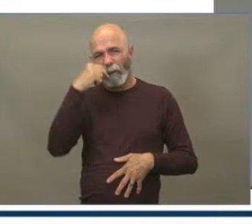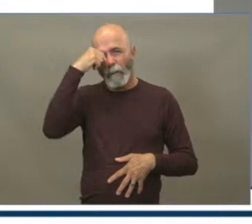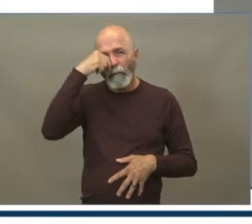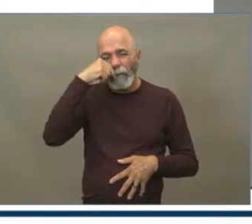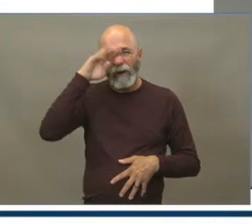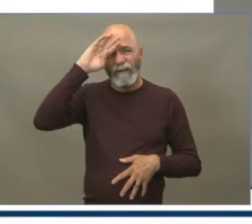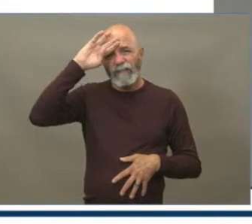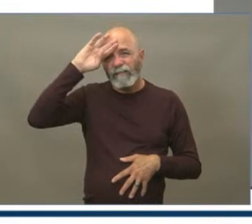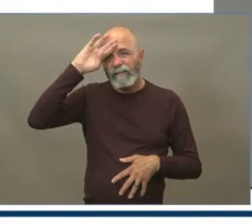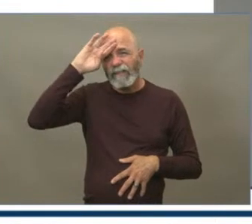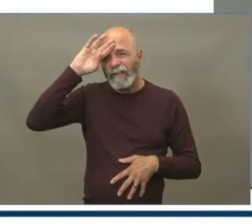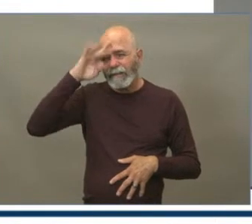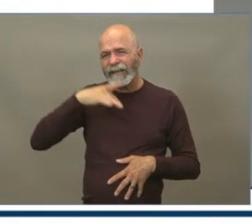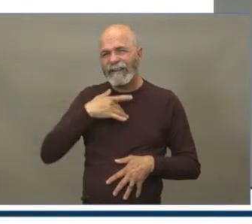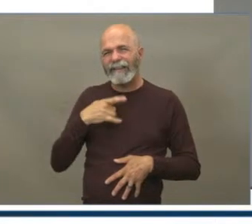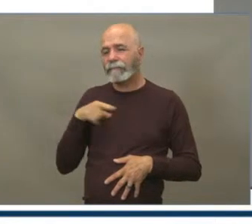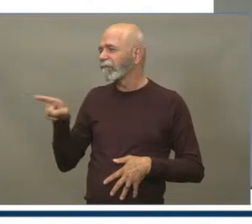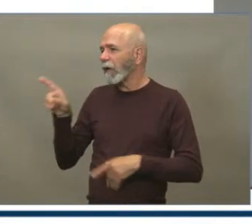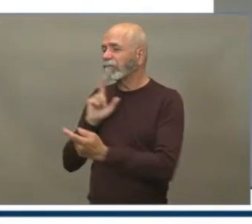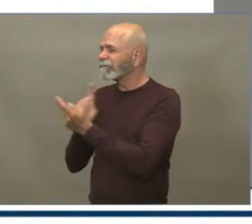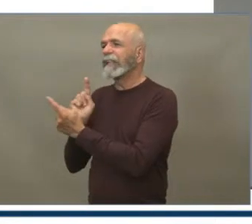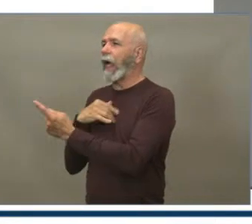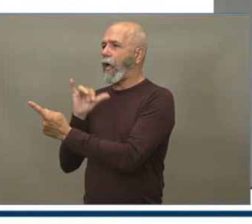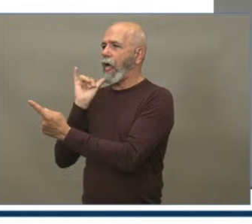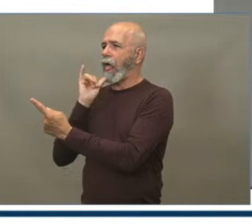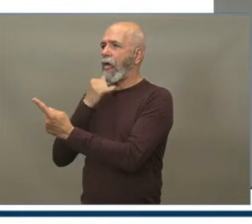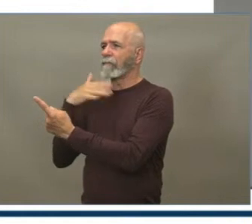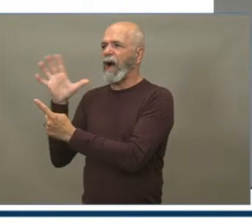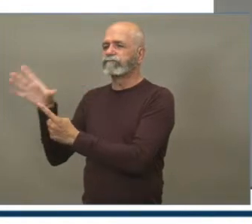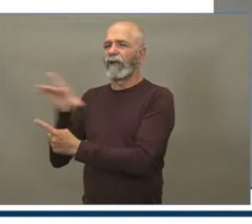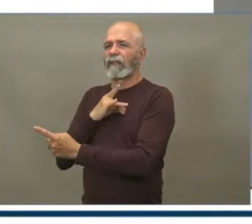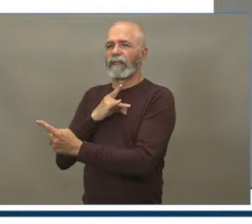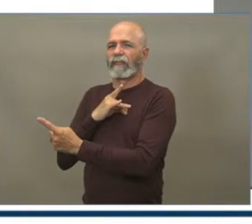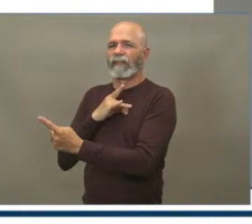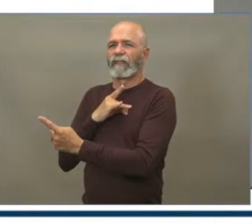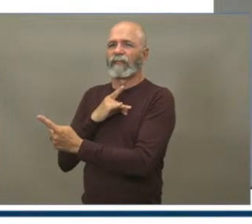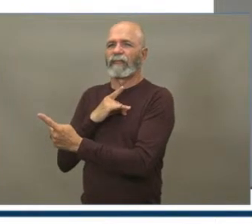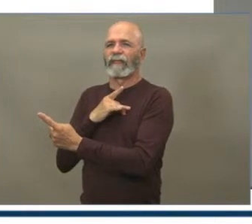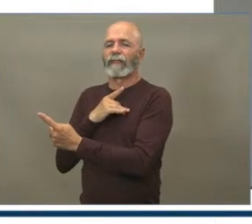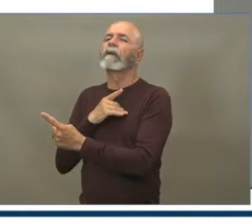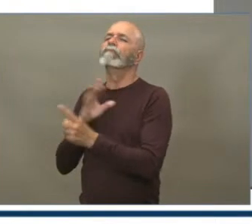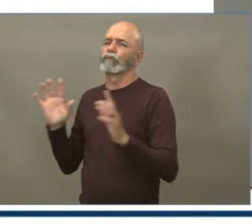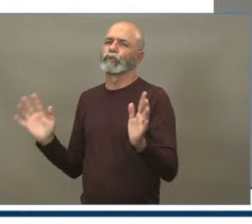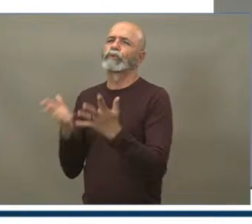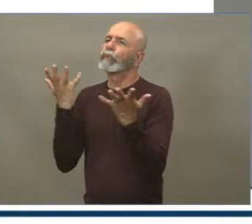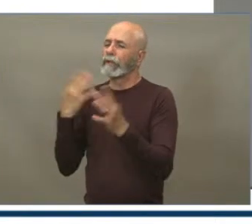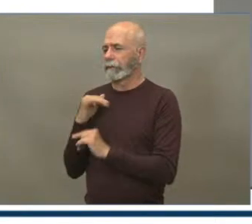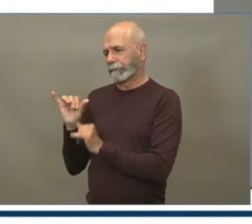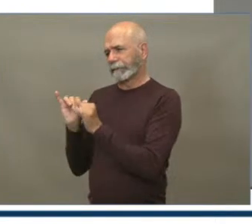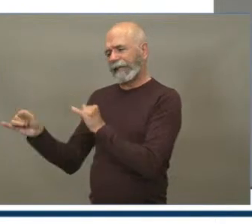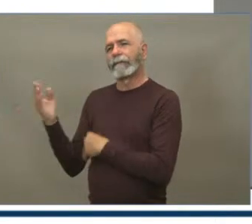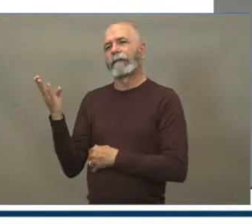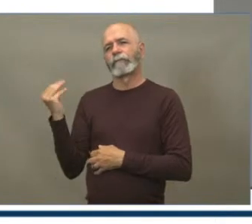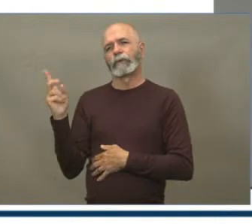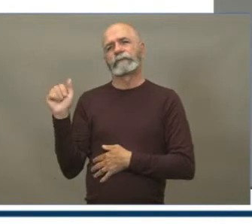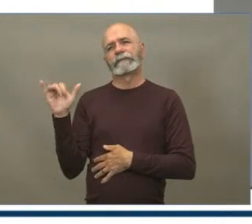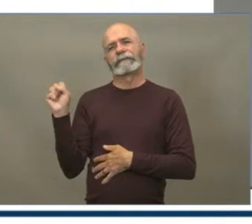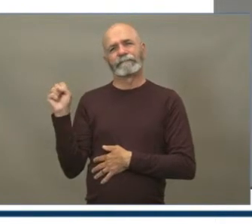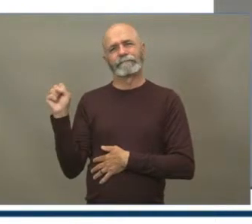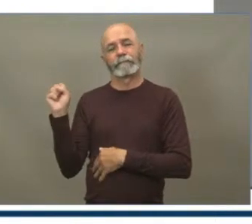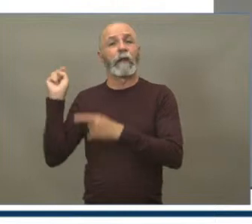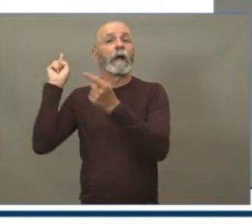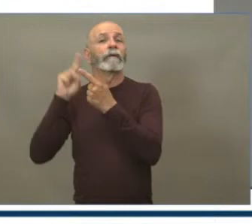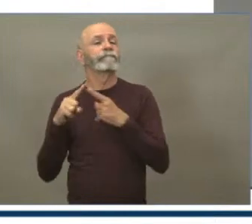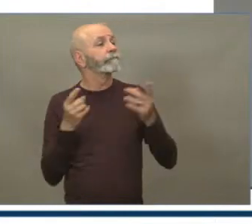COVID, must self-isolate until they receive their first negative test result. And